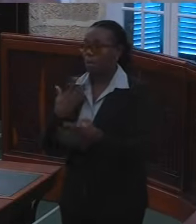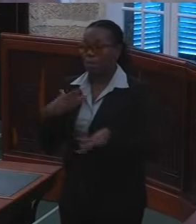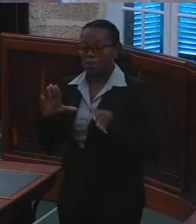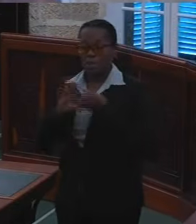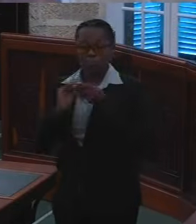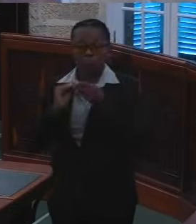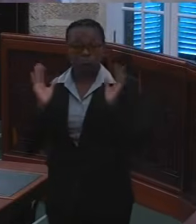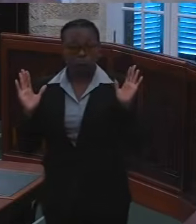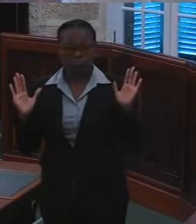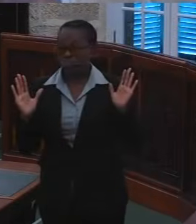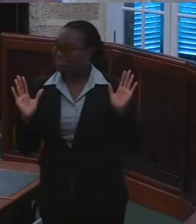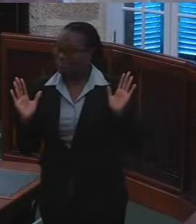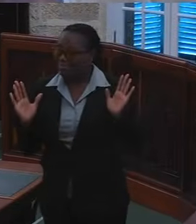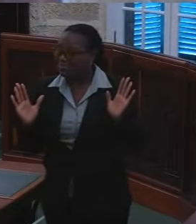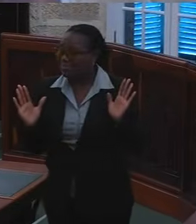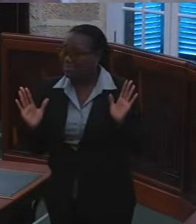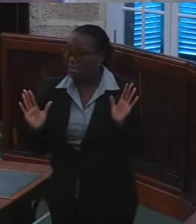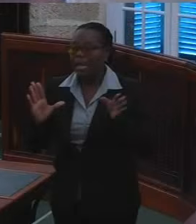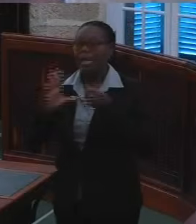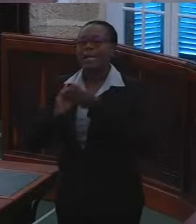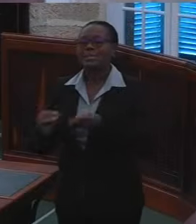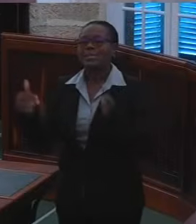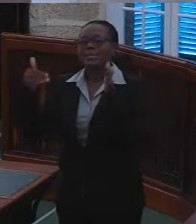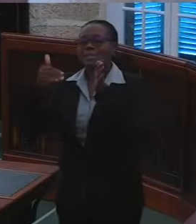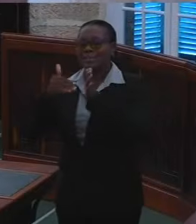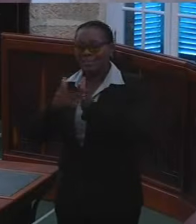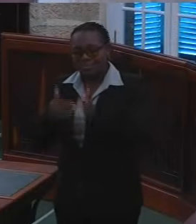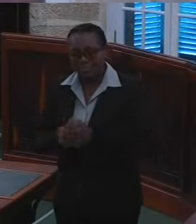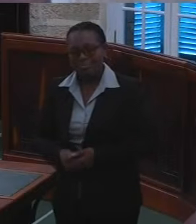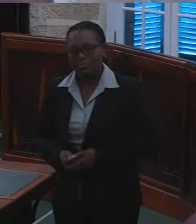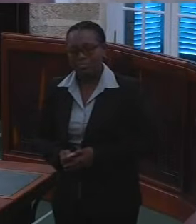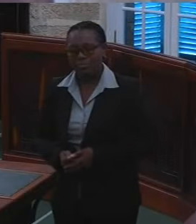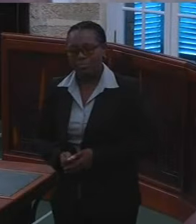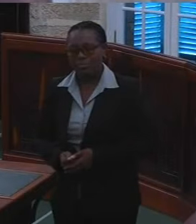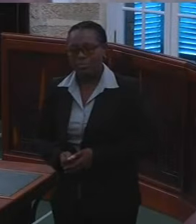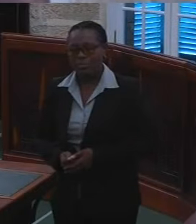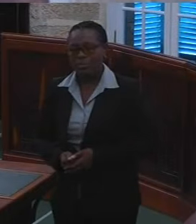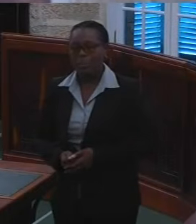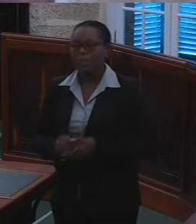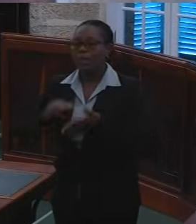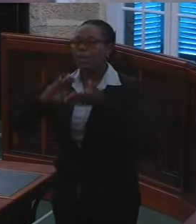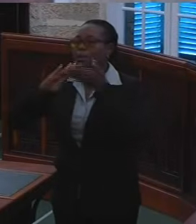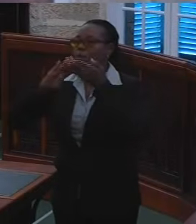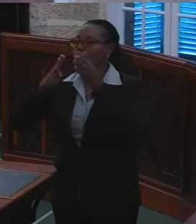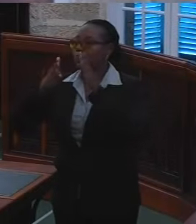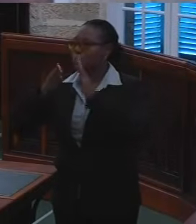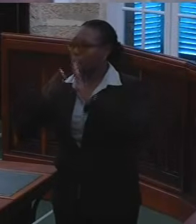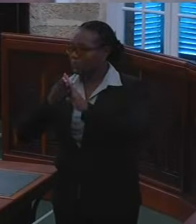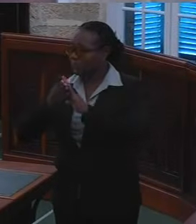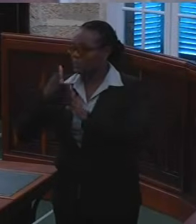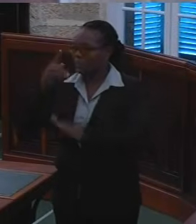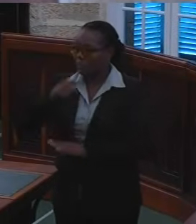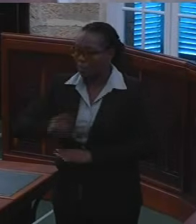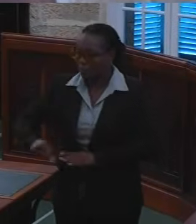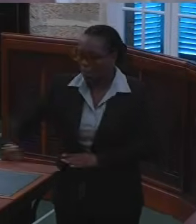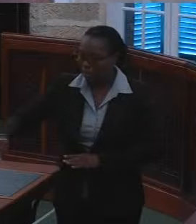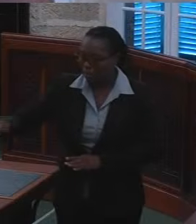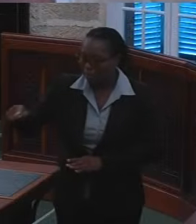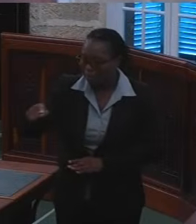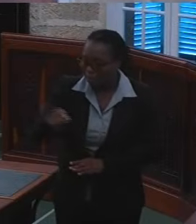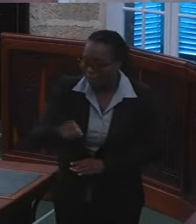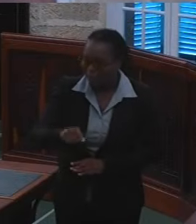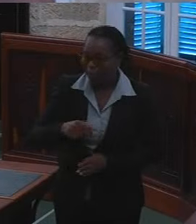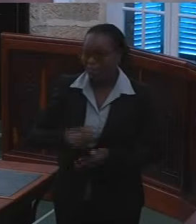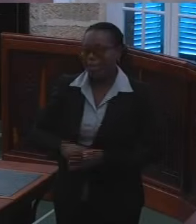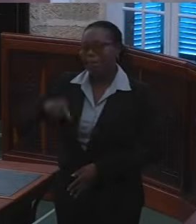it. A village can raise a child, yes. But that village equally